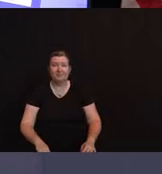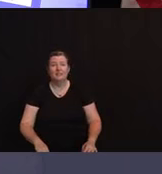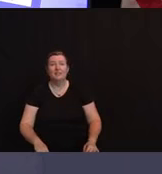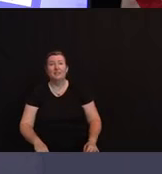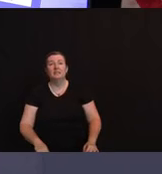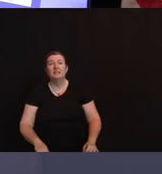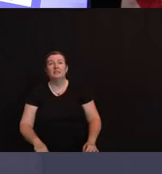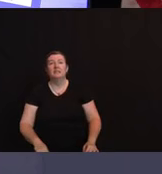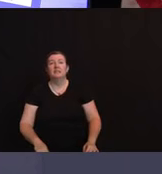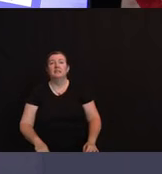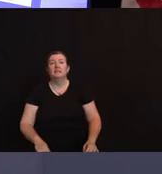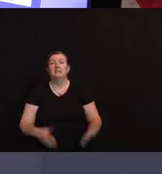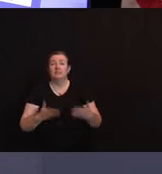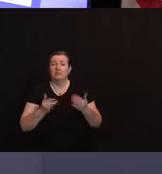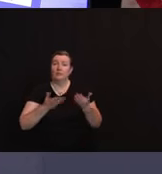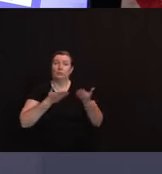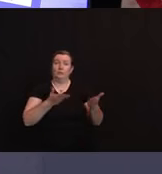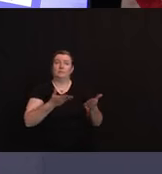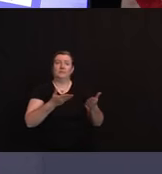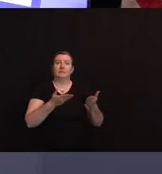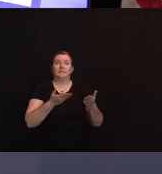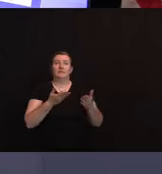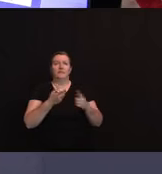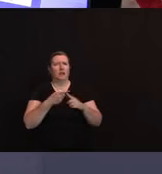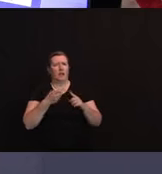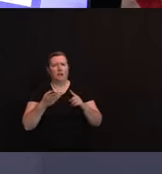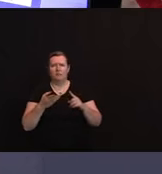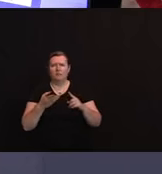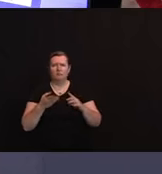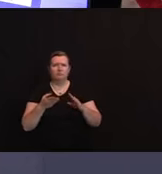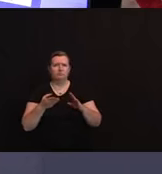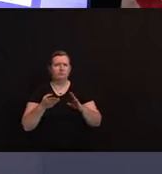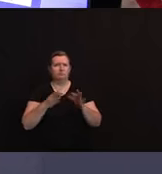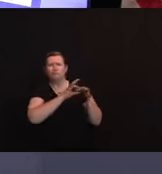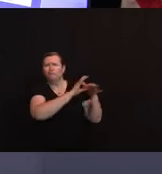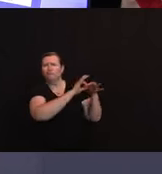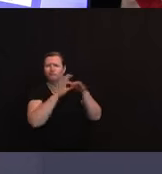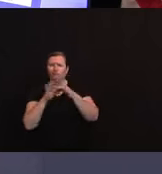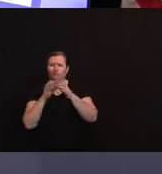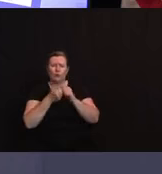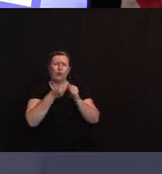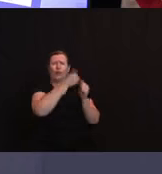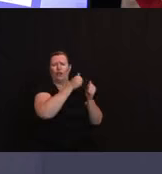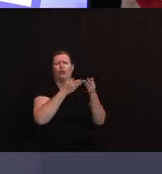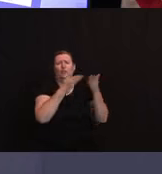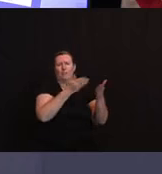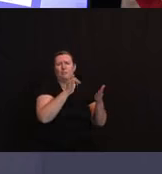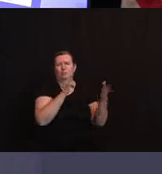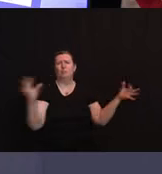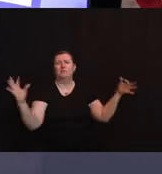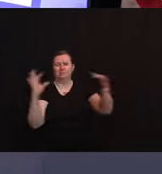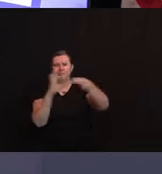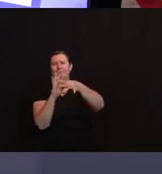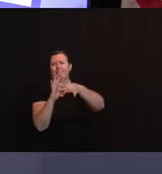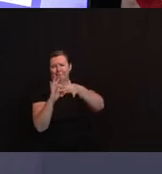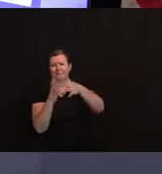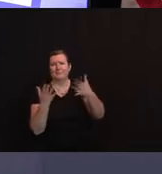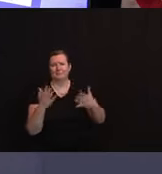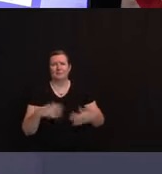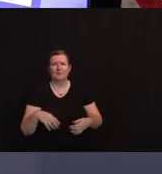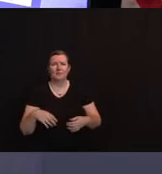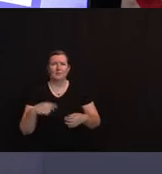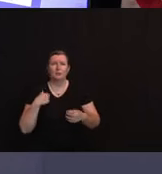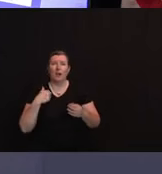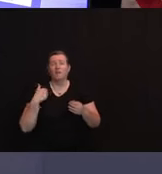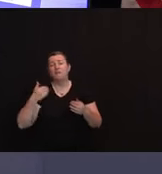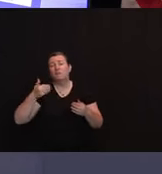this pandemic. Since March 3rd, as many of you know, the department has held stakeholder calls with operators, issued more than